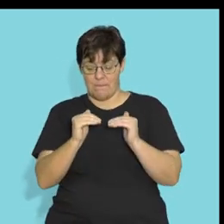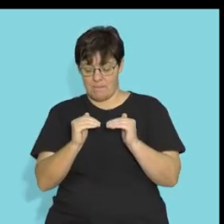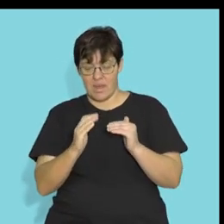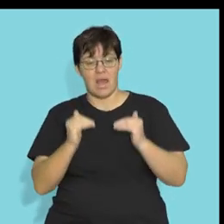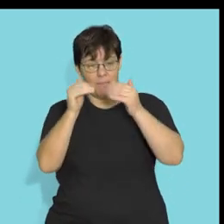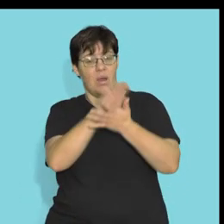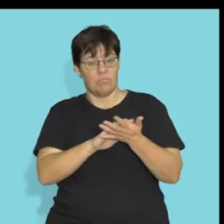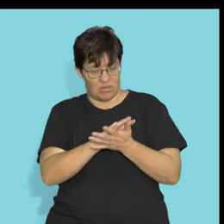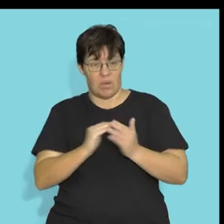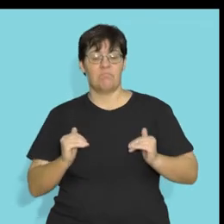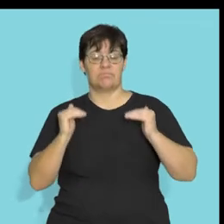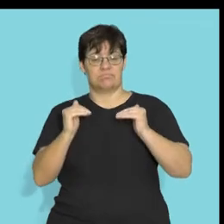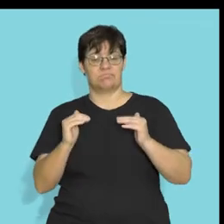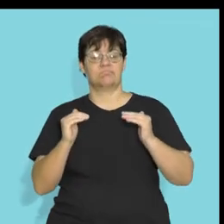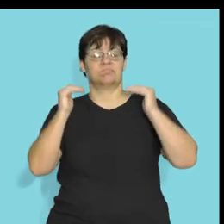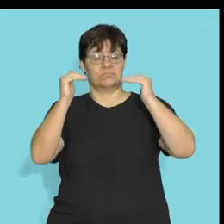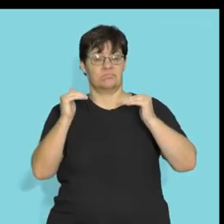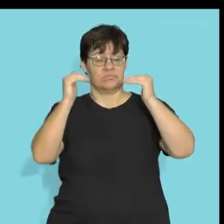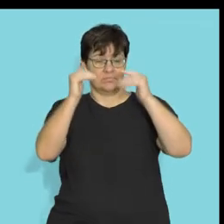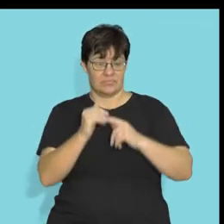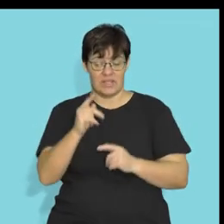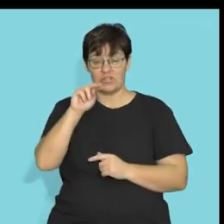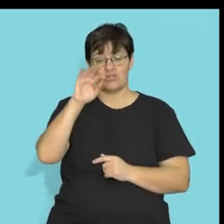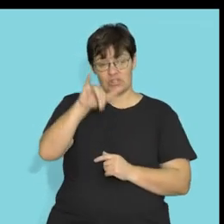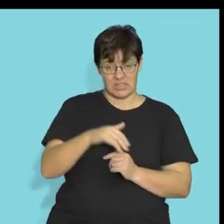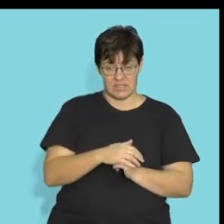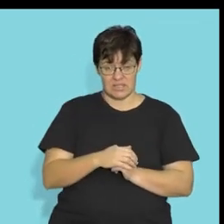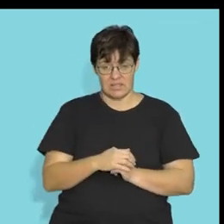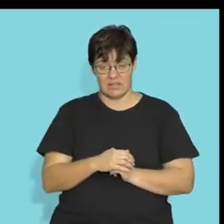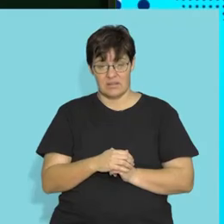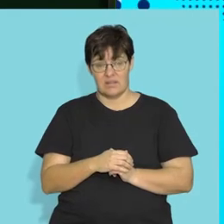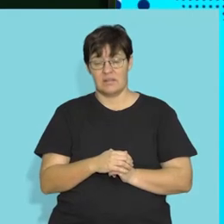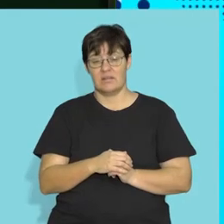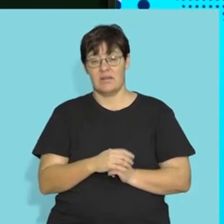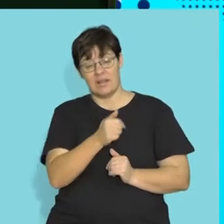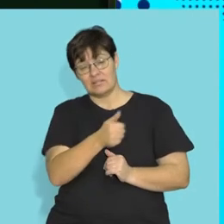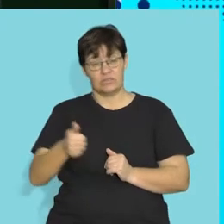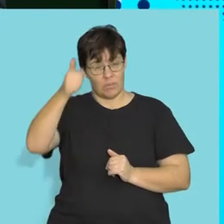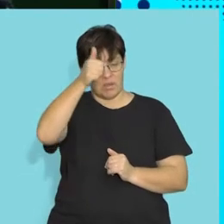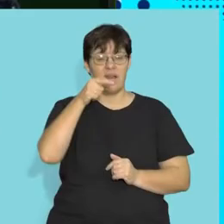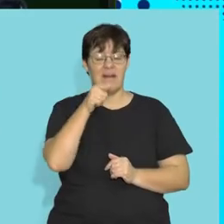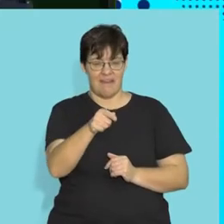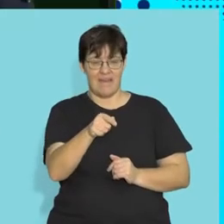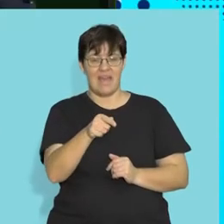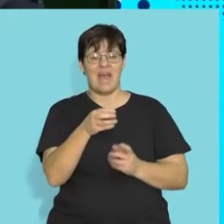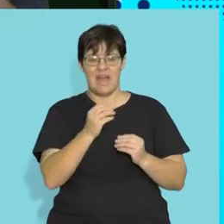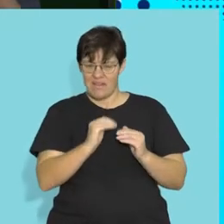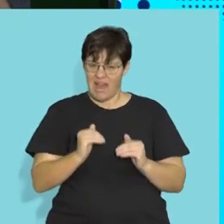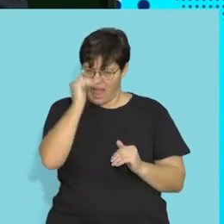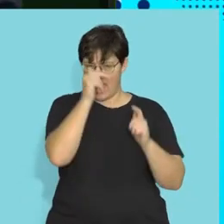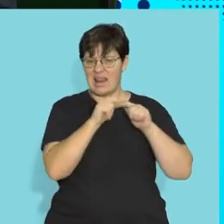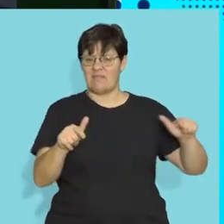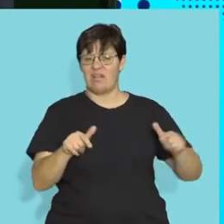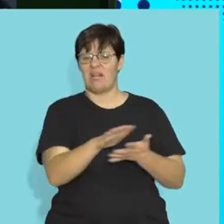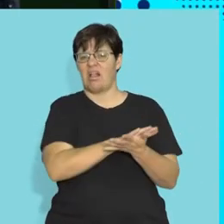levels, we see that individuals, which are your tertiary and tertiary consumers, tend to have significantly